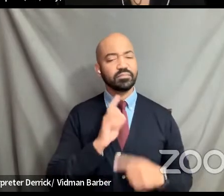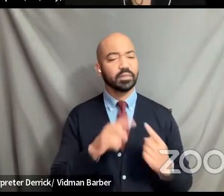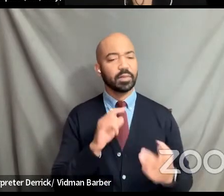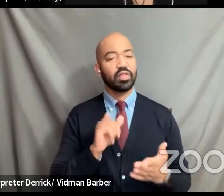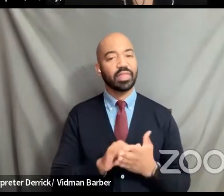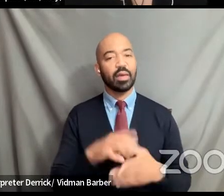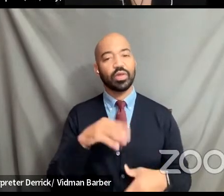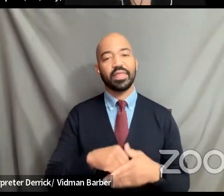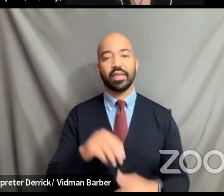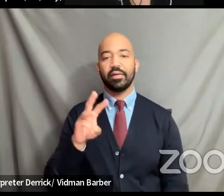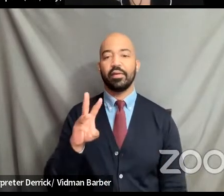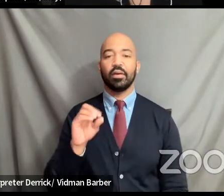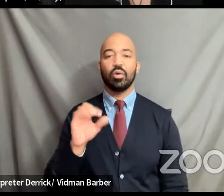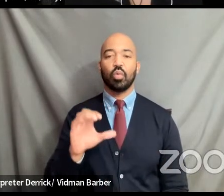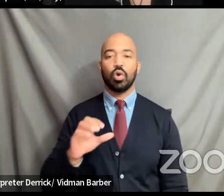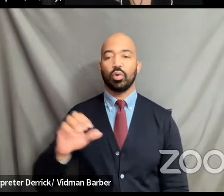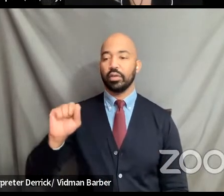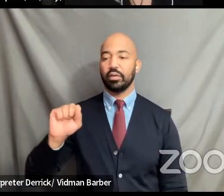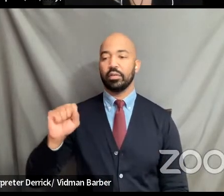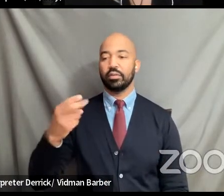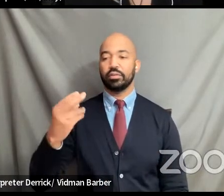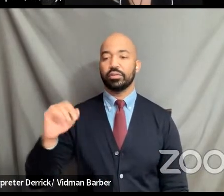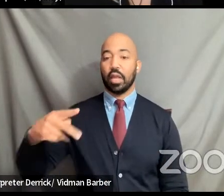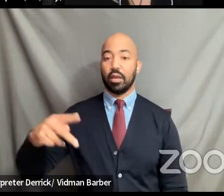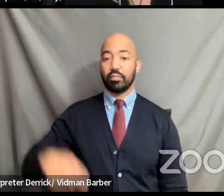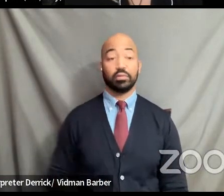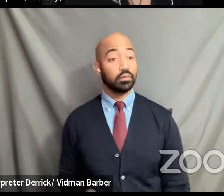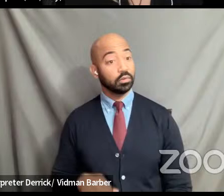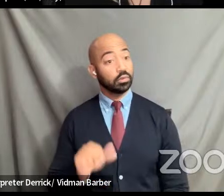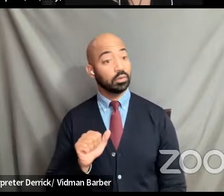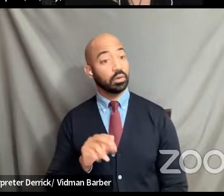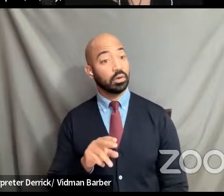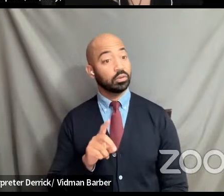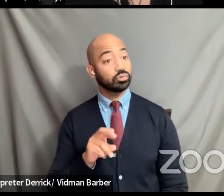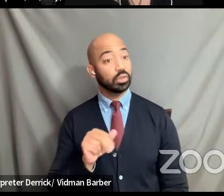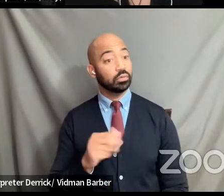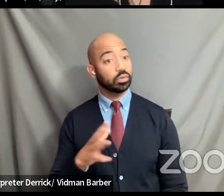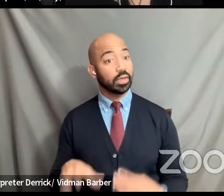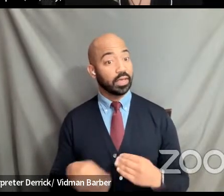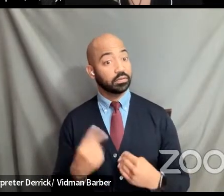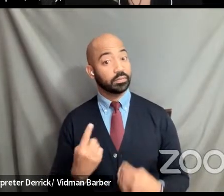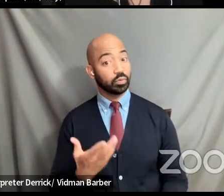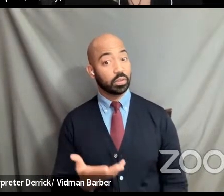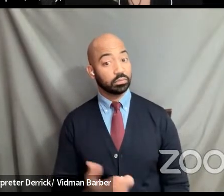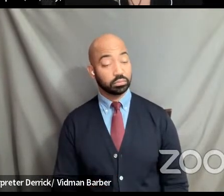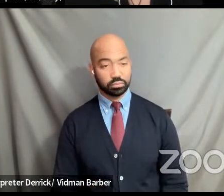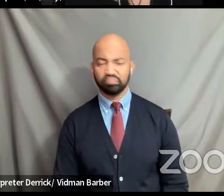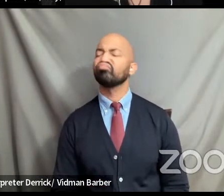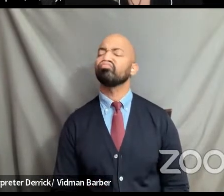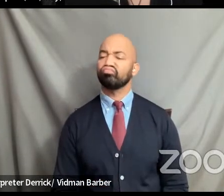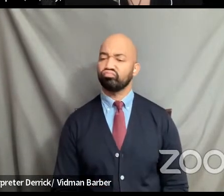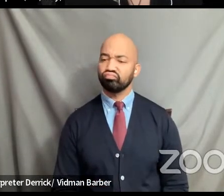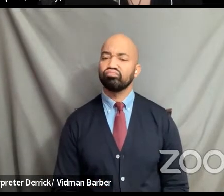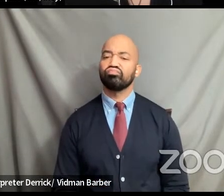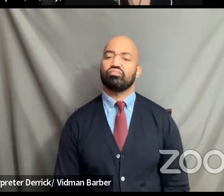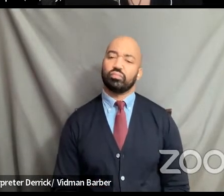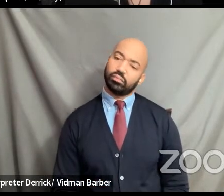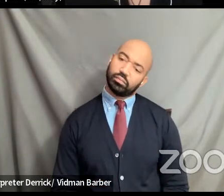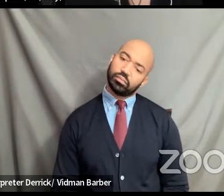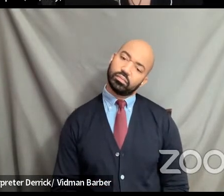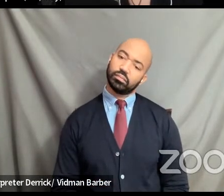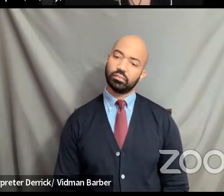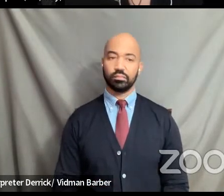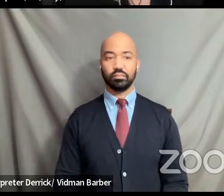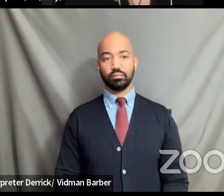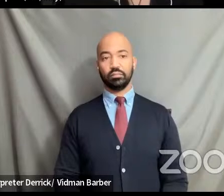WOCShop. I think those are some great things. But Audrey, did you have anything you wanted to add? Yeah, so academia, I think we need